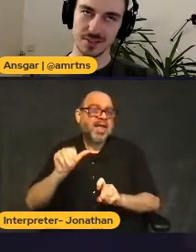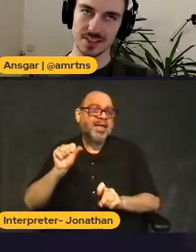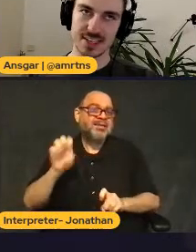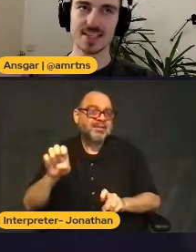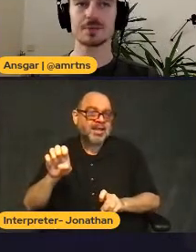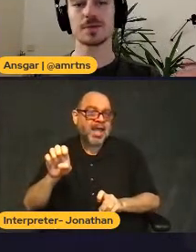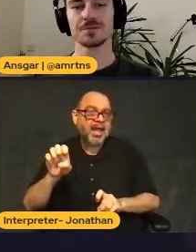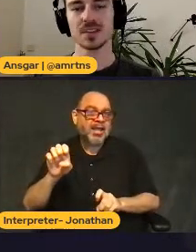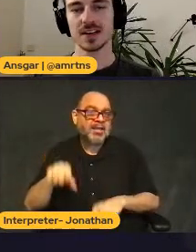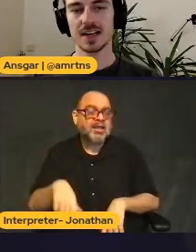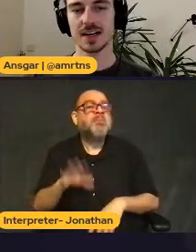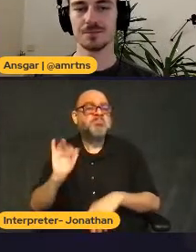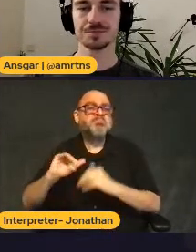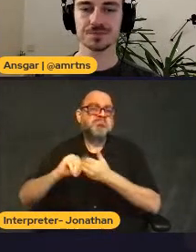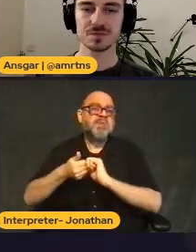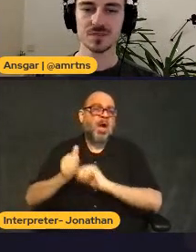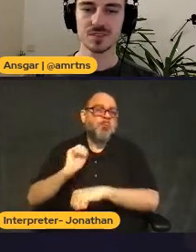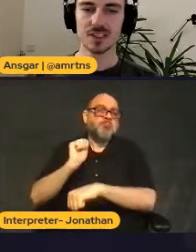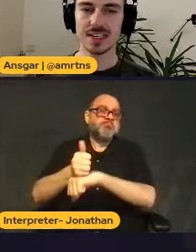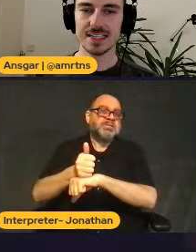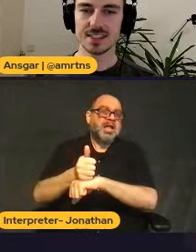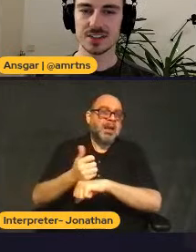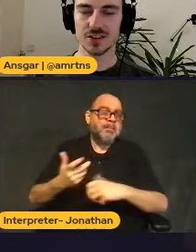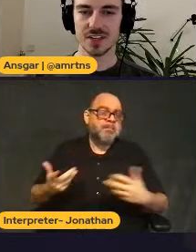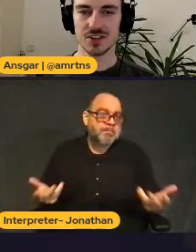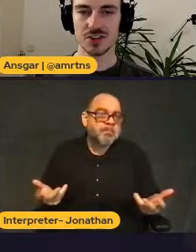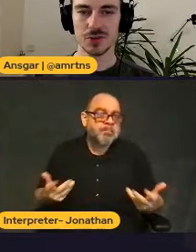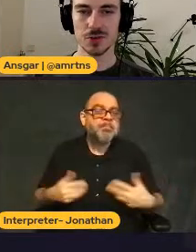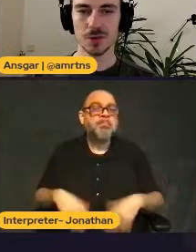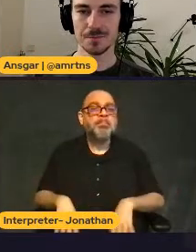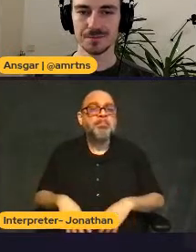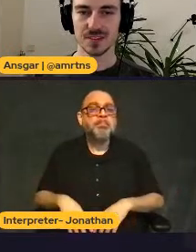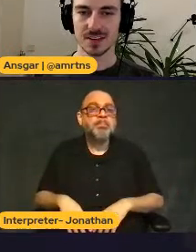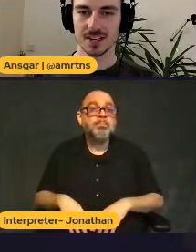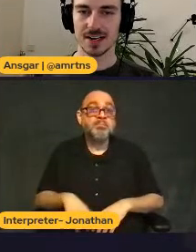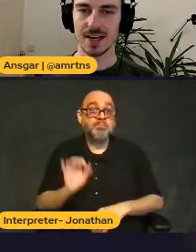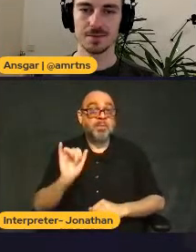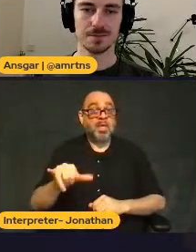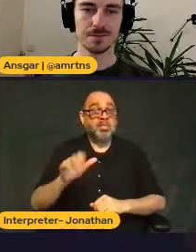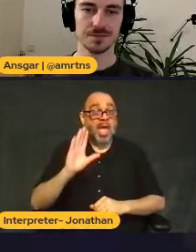part of the setup, it's going to